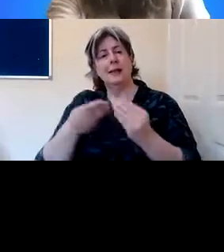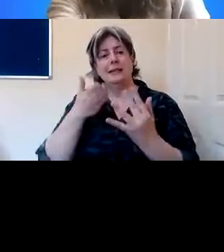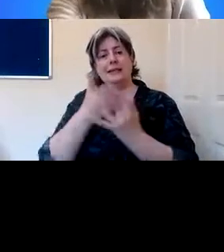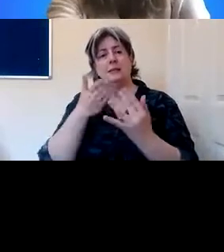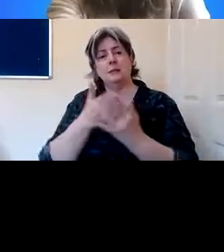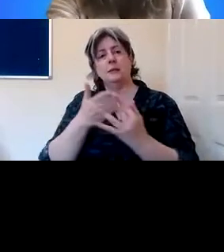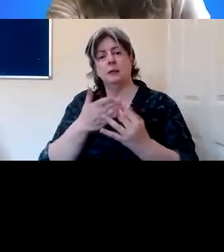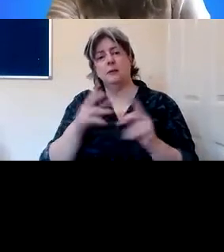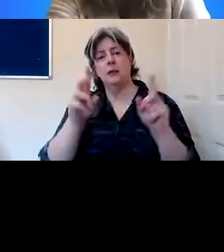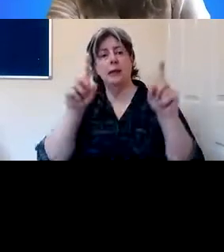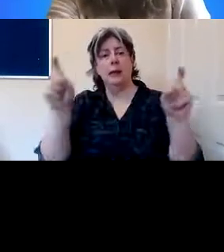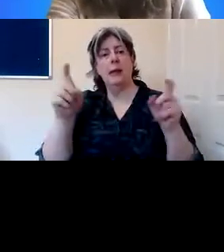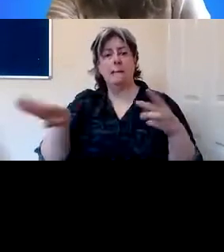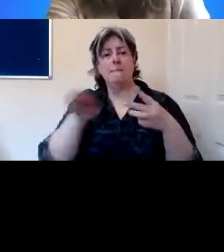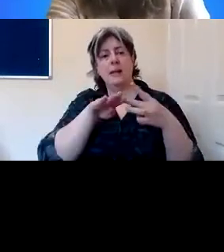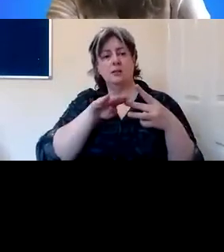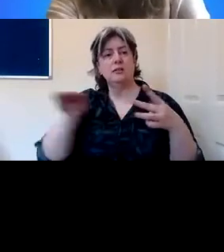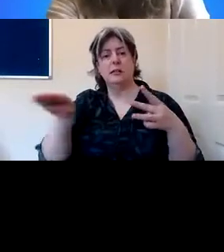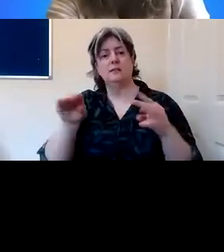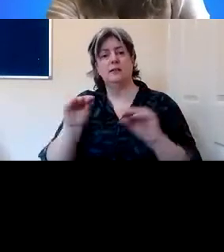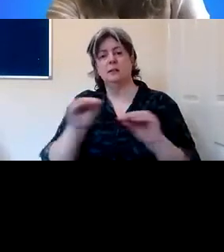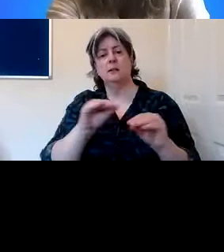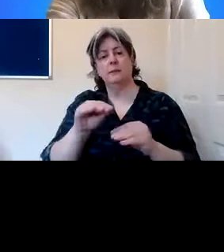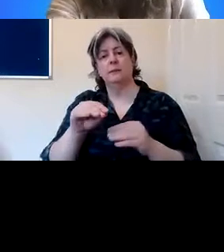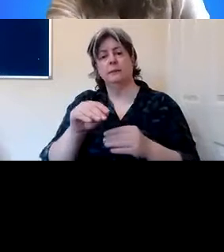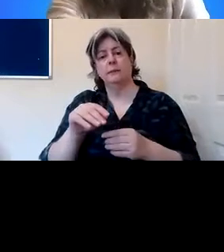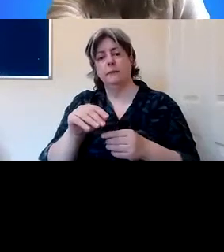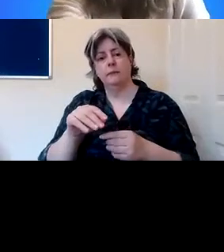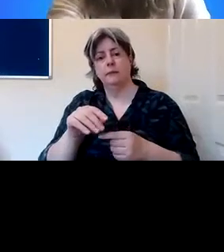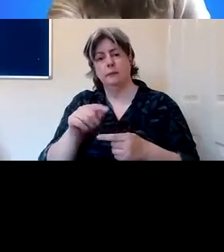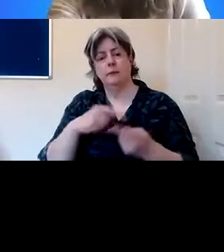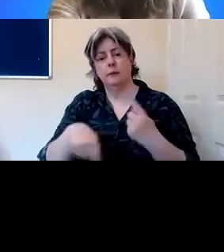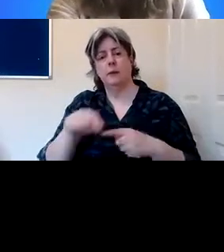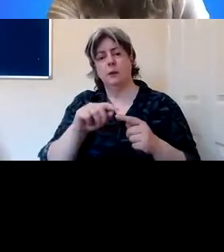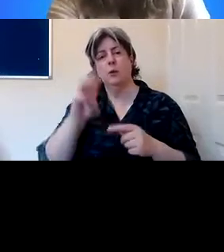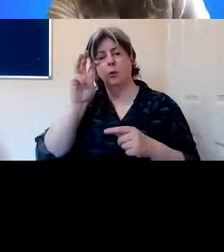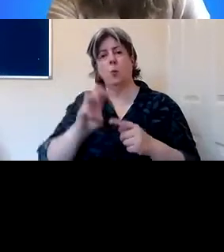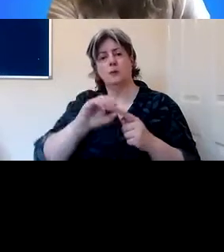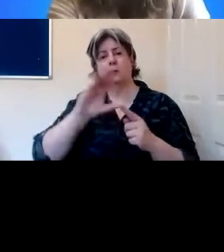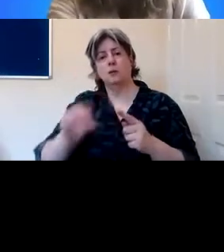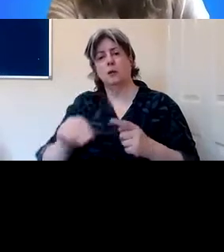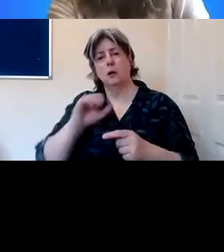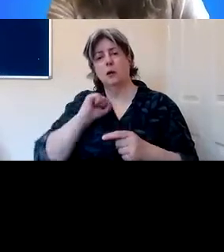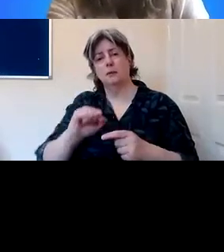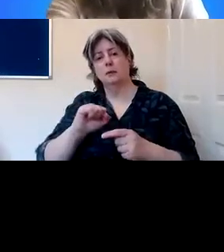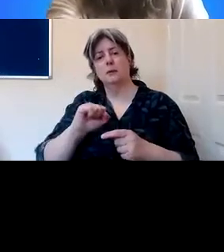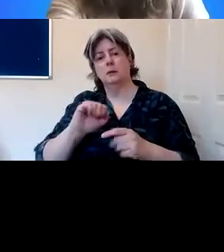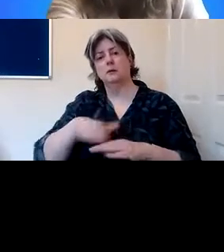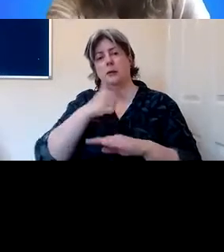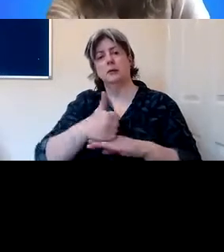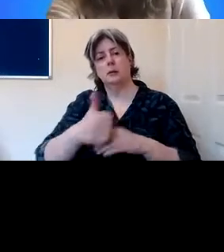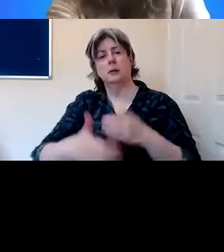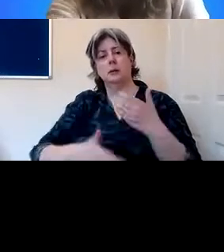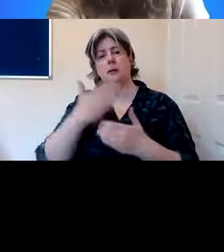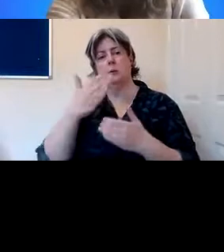of education, we as Welsh Conservatives have committed to establishing a new regional education advisory services